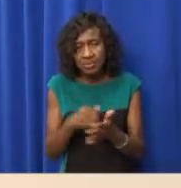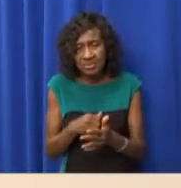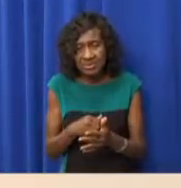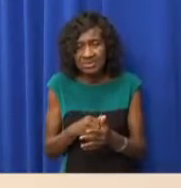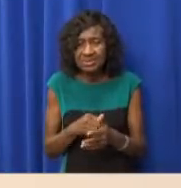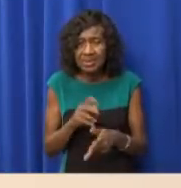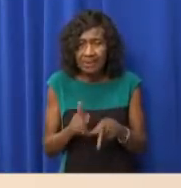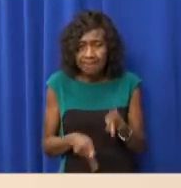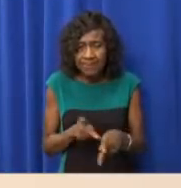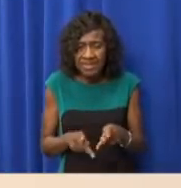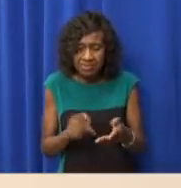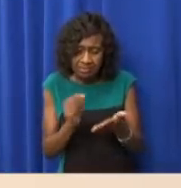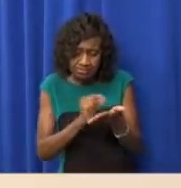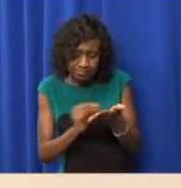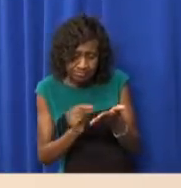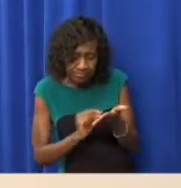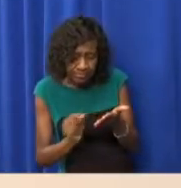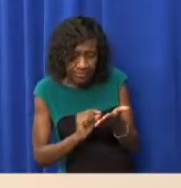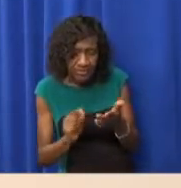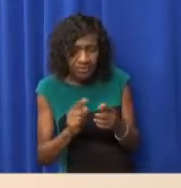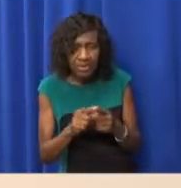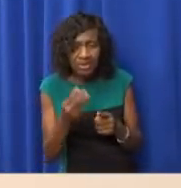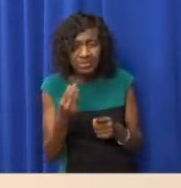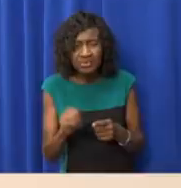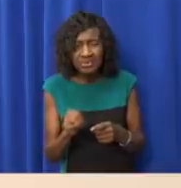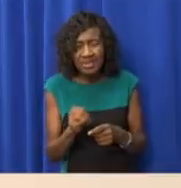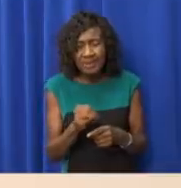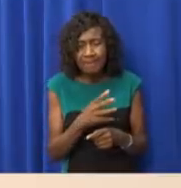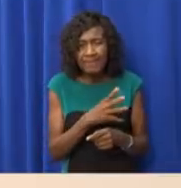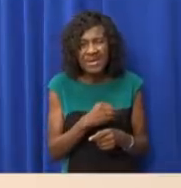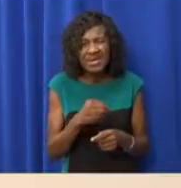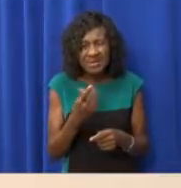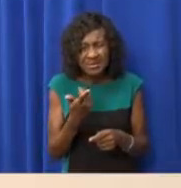about what's actually happening on the ground.